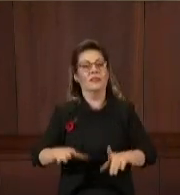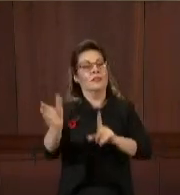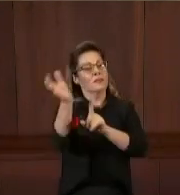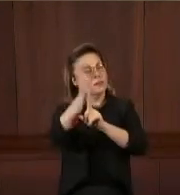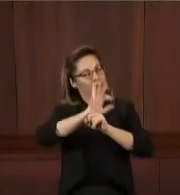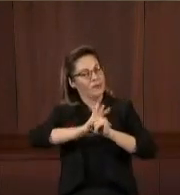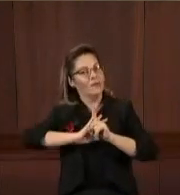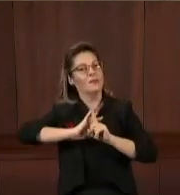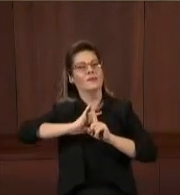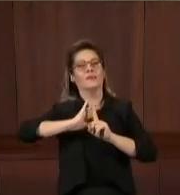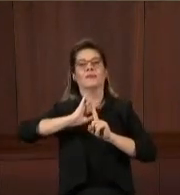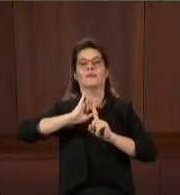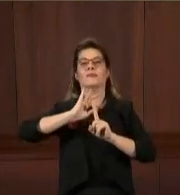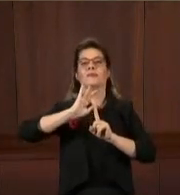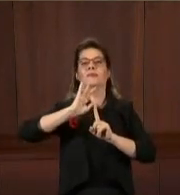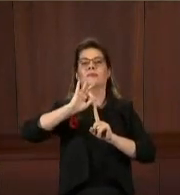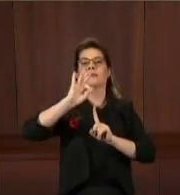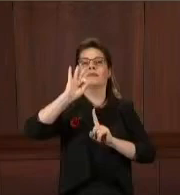Australia